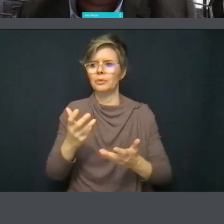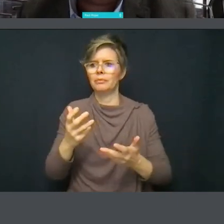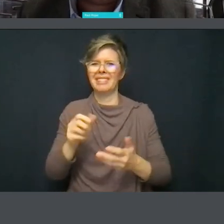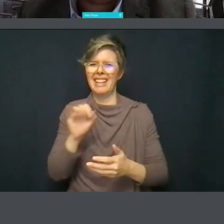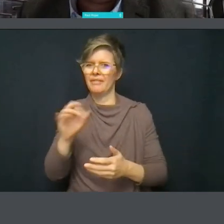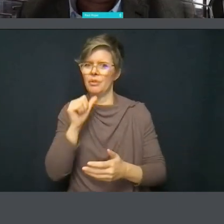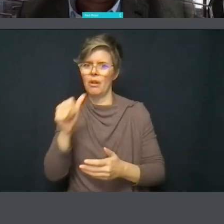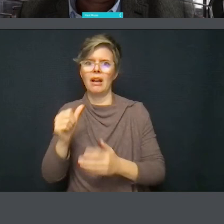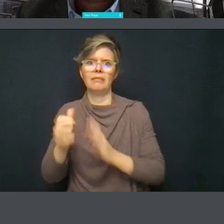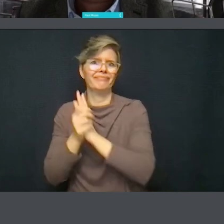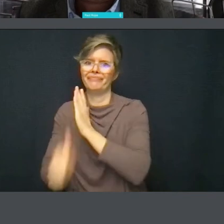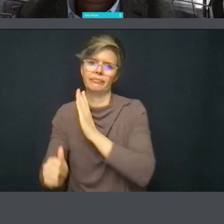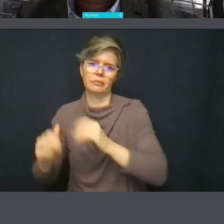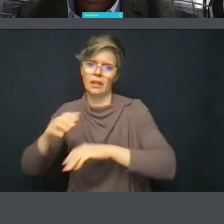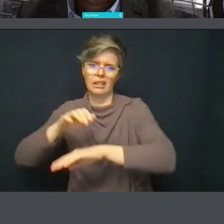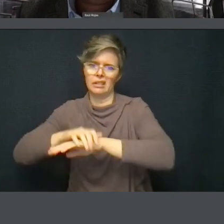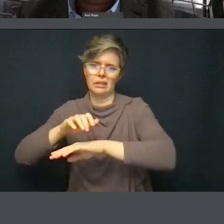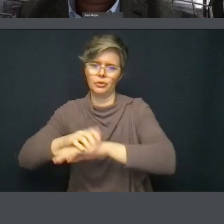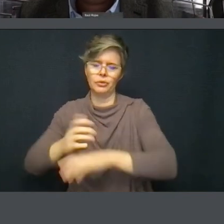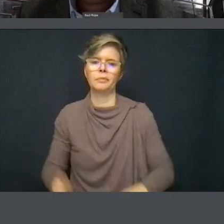that you're hoping for.